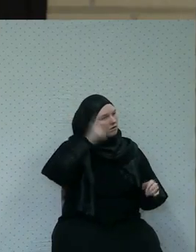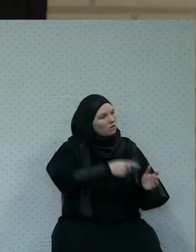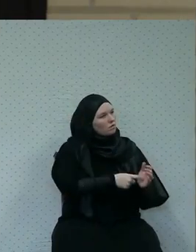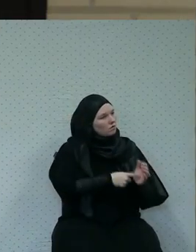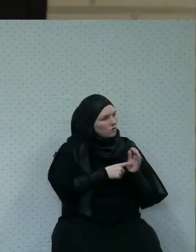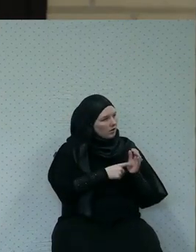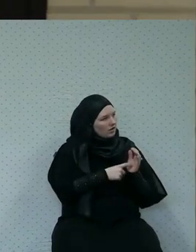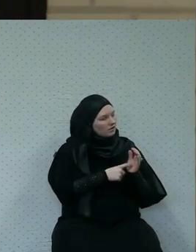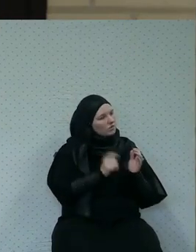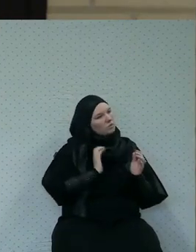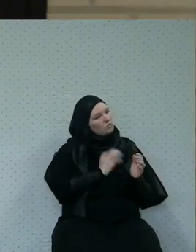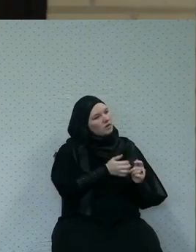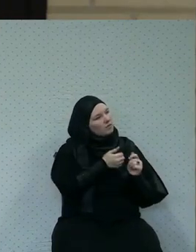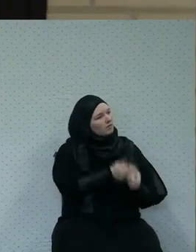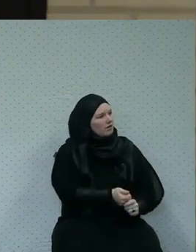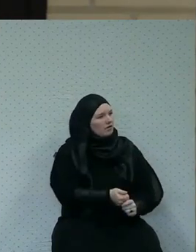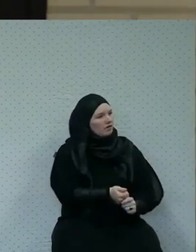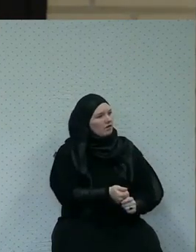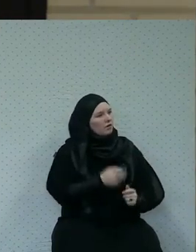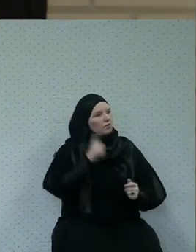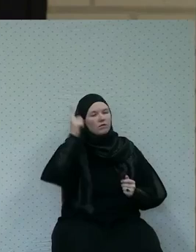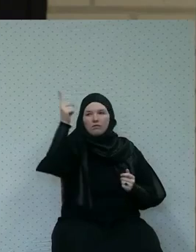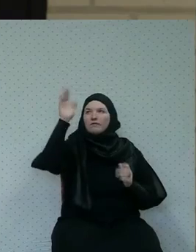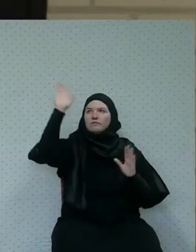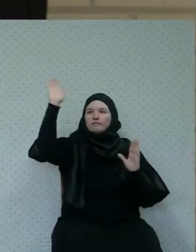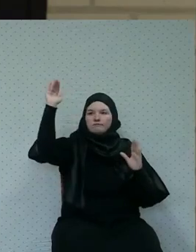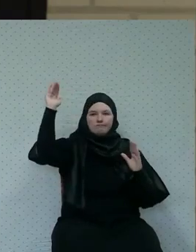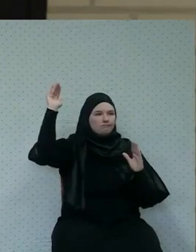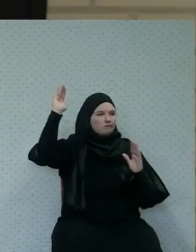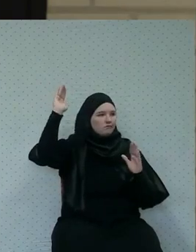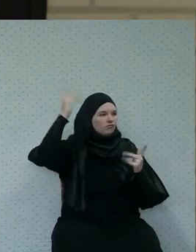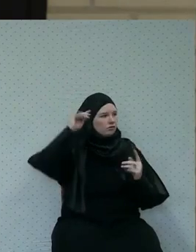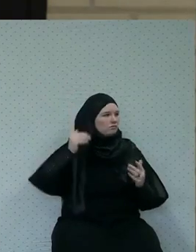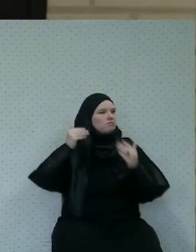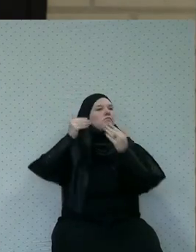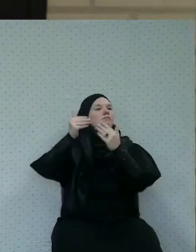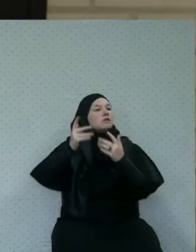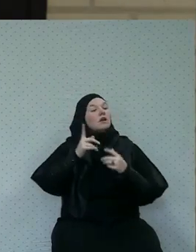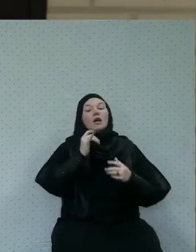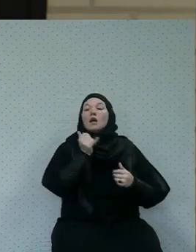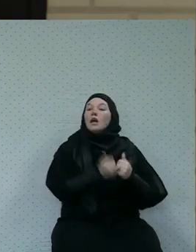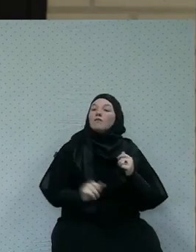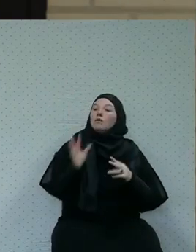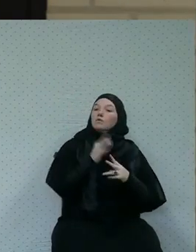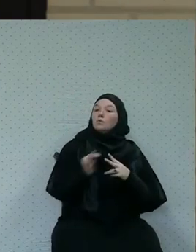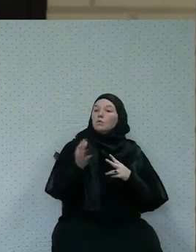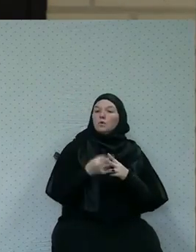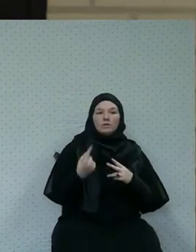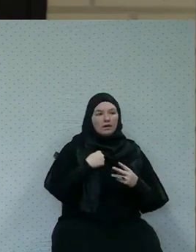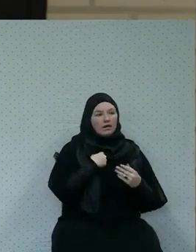requires that we comply with Allah's expectations. And every choice we have in our